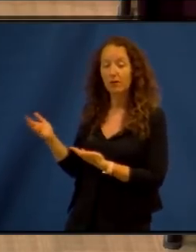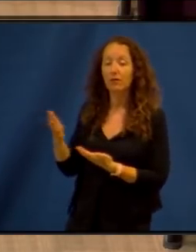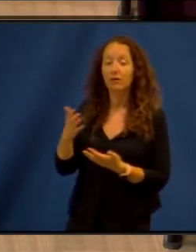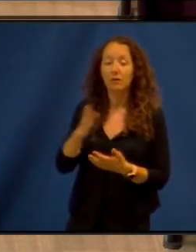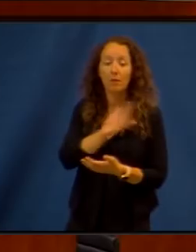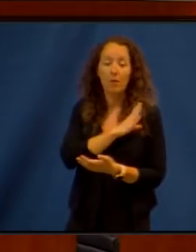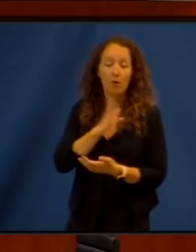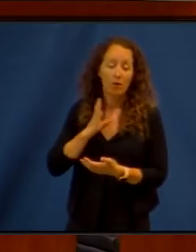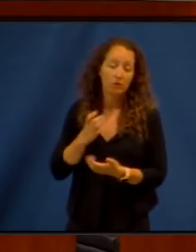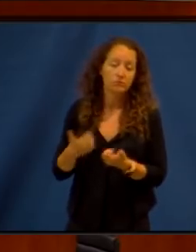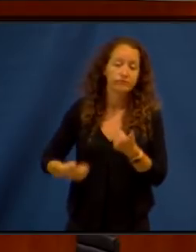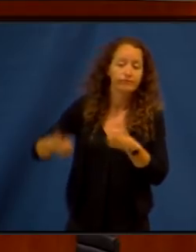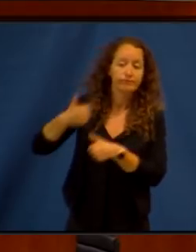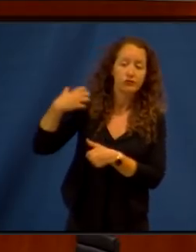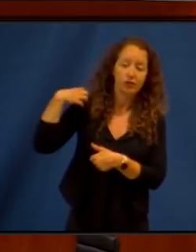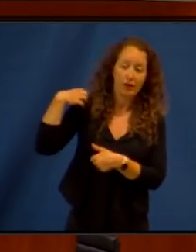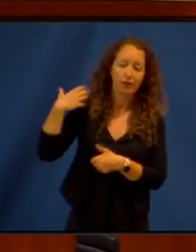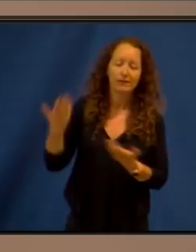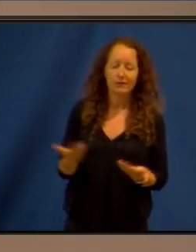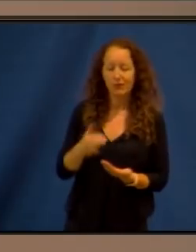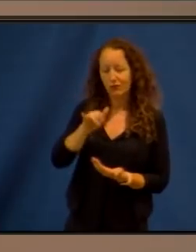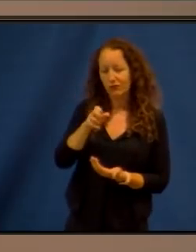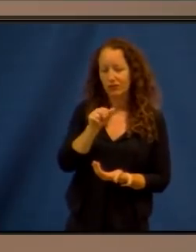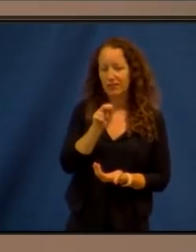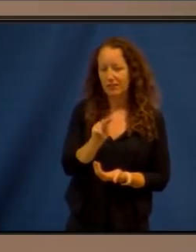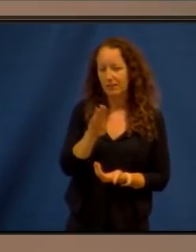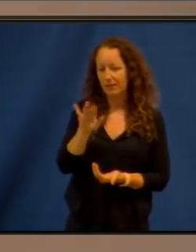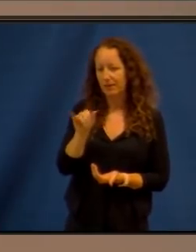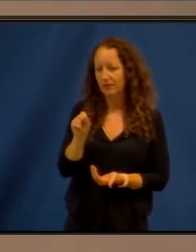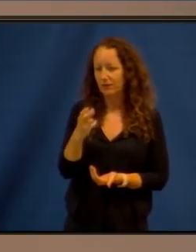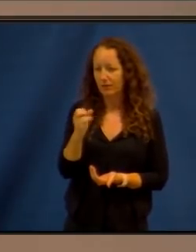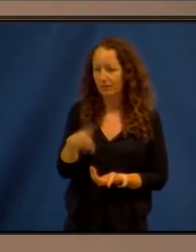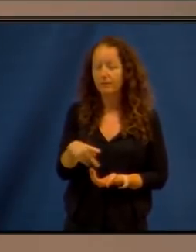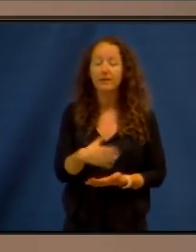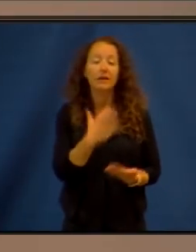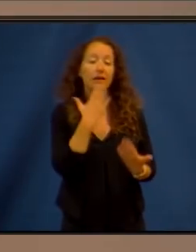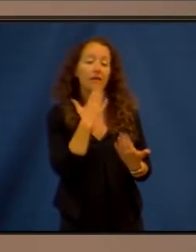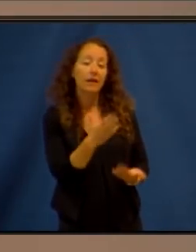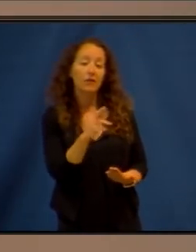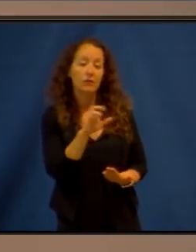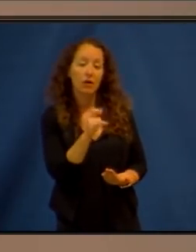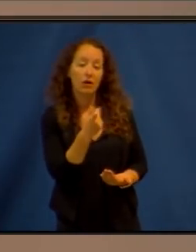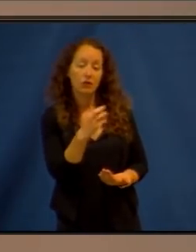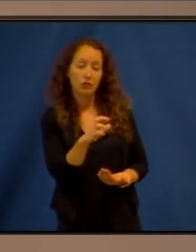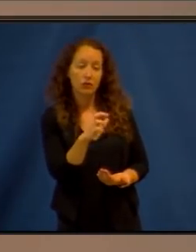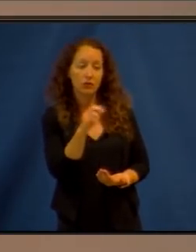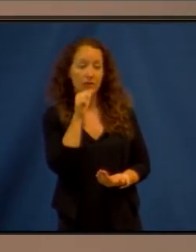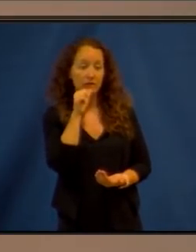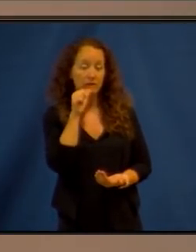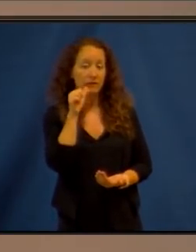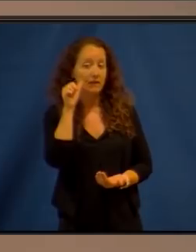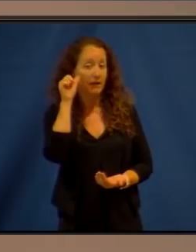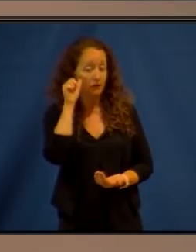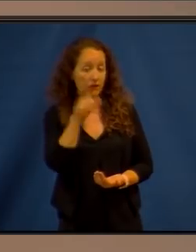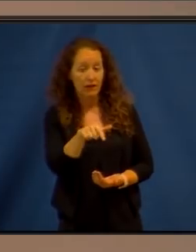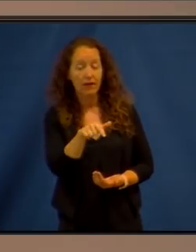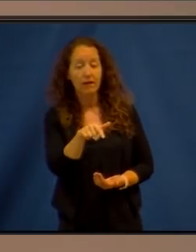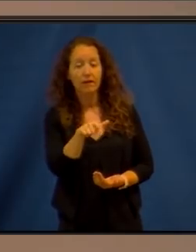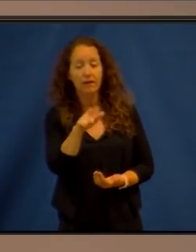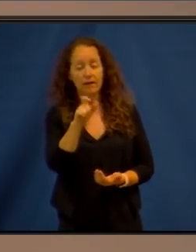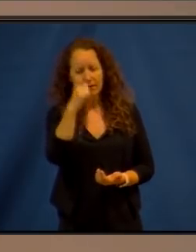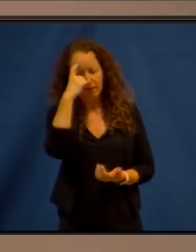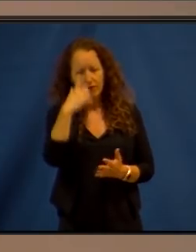as well. Jean Bishop. Jean. Thank you, Roger. I'm sure a lot of our residents tuned in and watched the governor yesterday as he